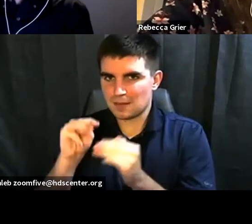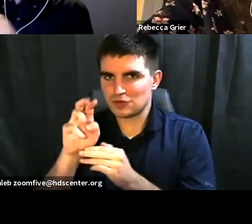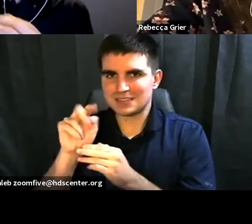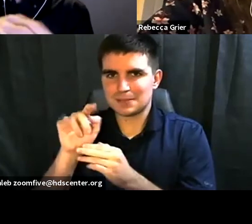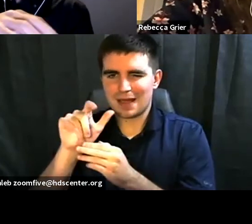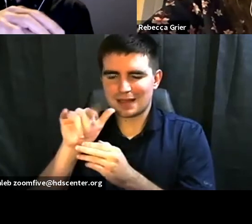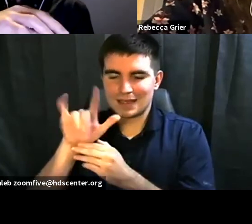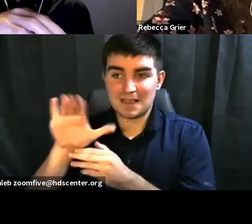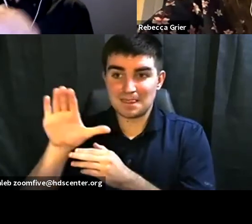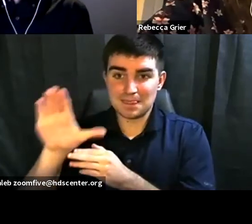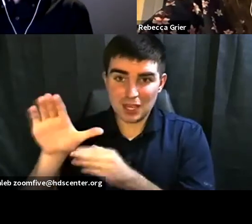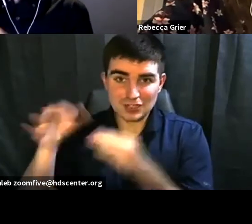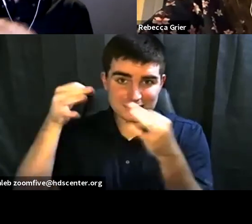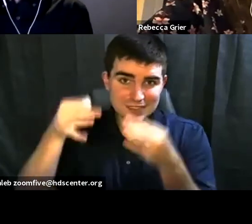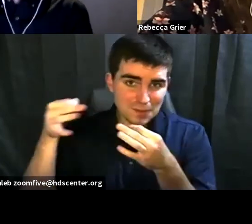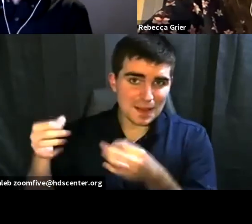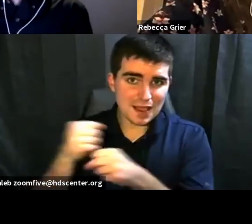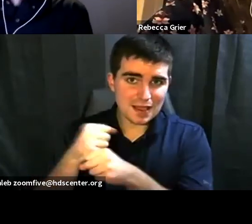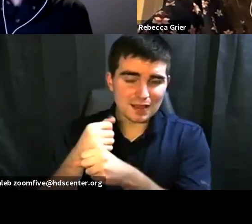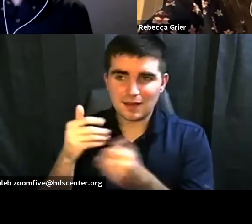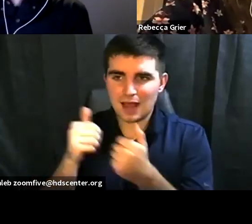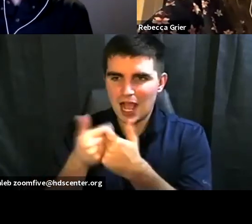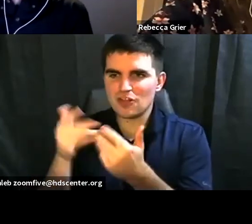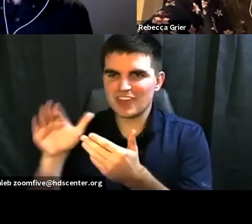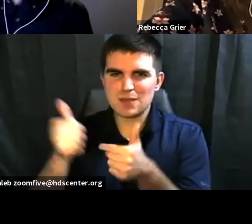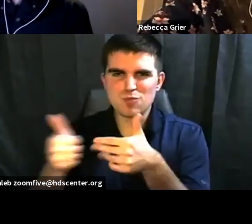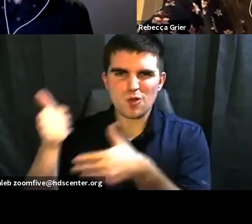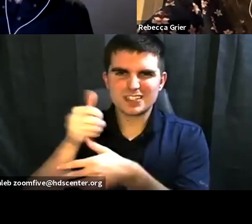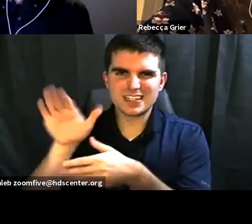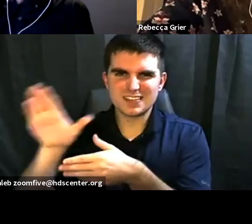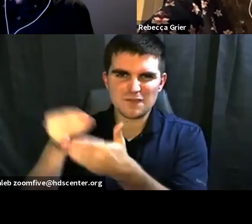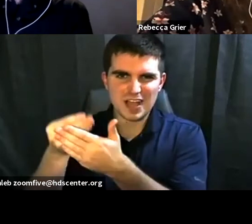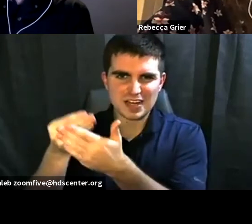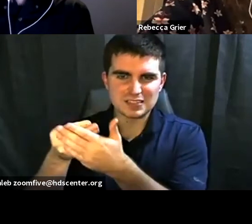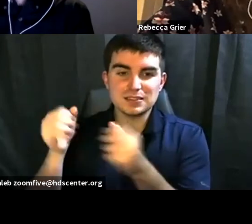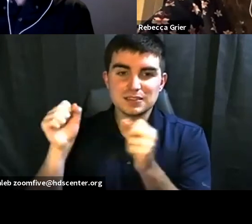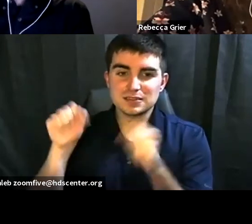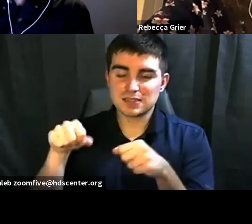decision-making and the way they've prioritized their finances can render